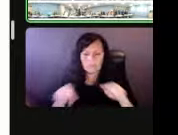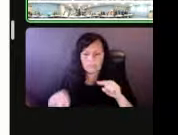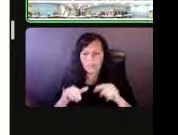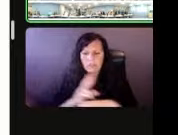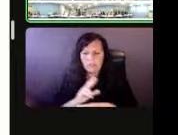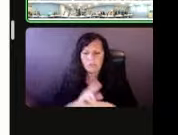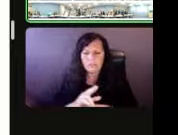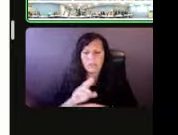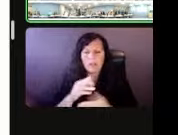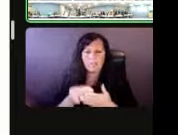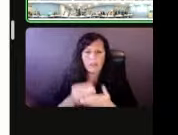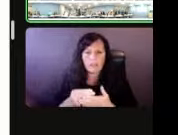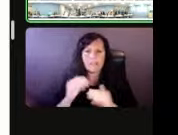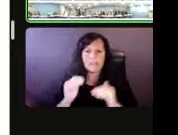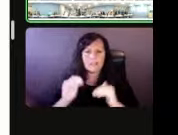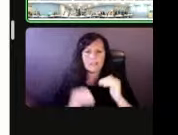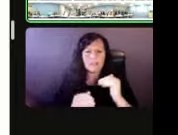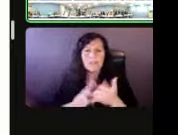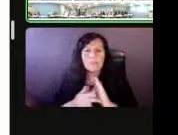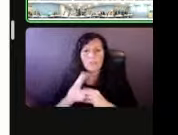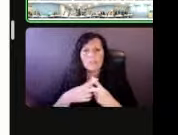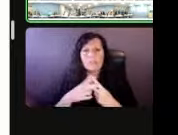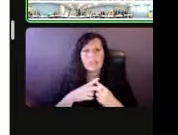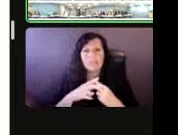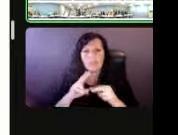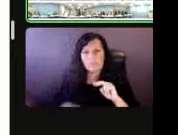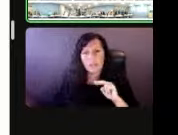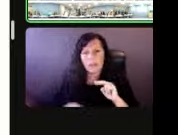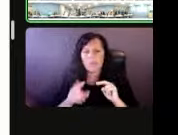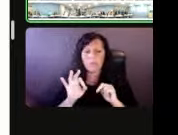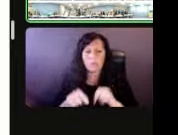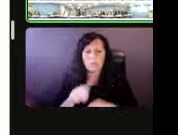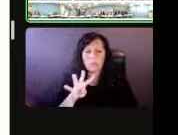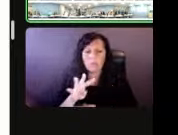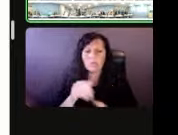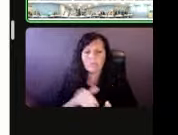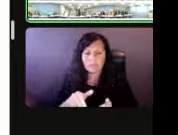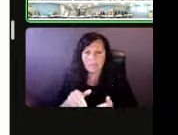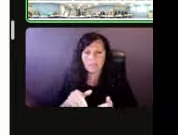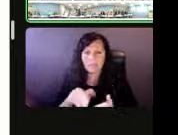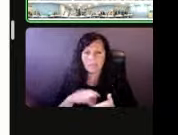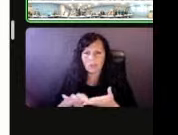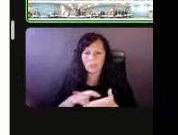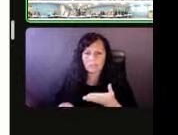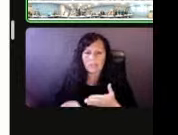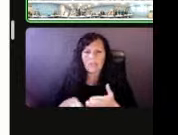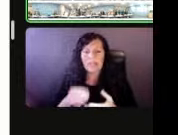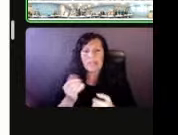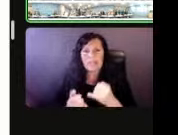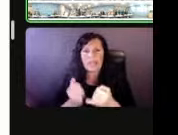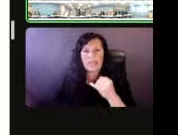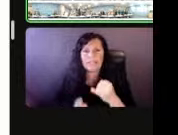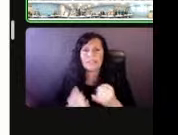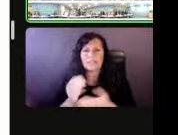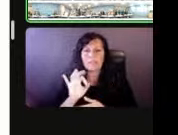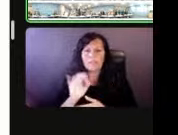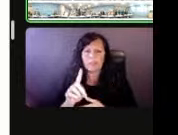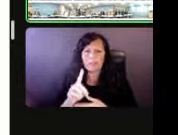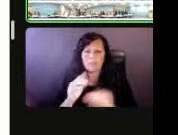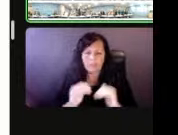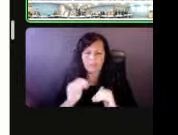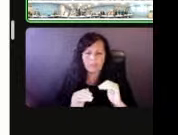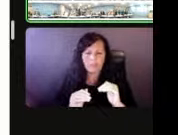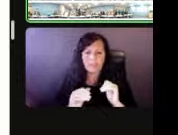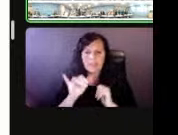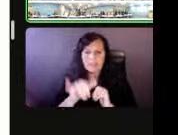savings is going down by $9.4 million. And that gets you to this ending fund balance. Now this year right